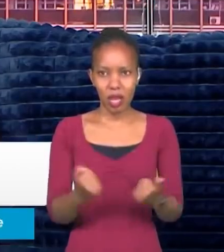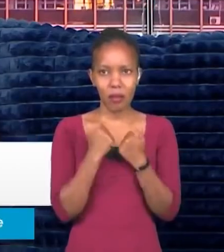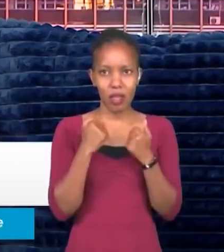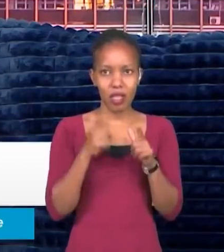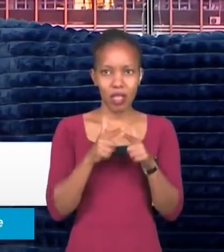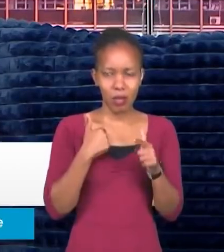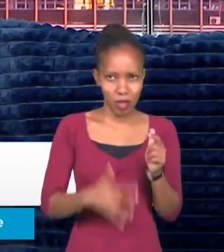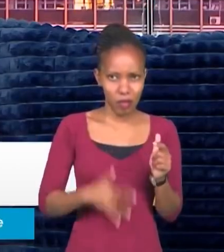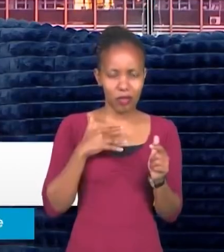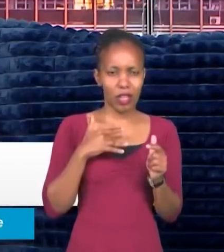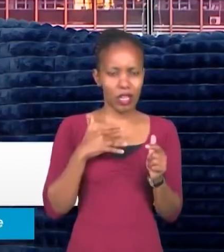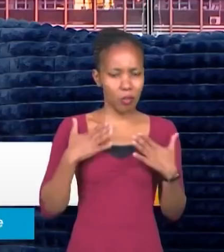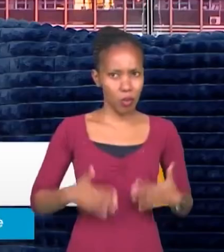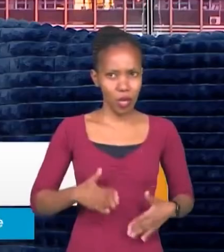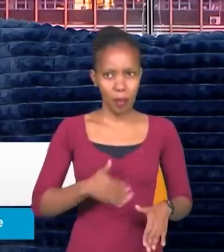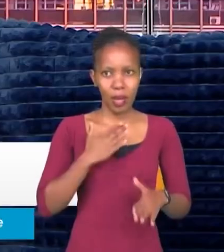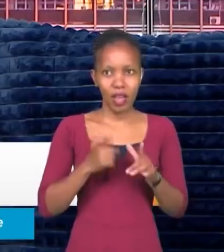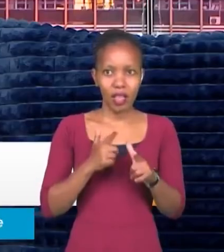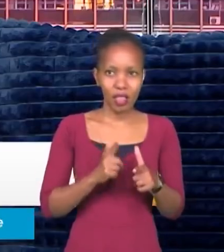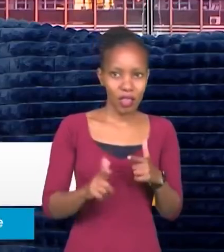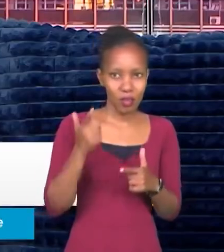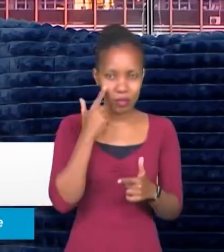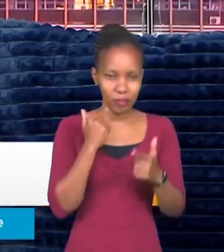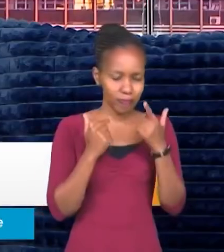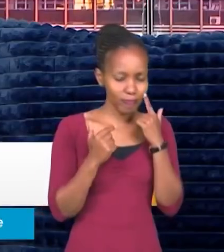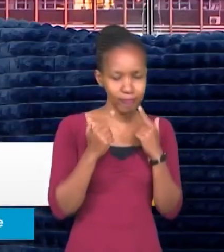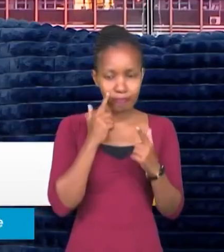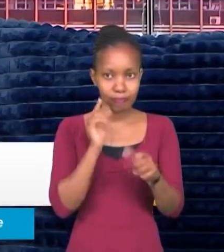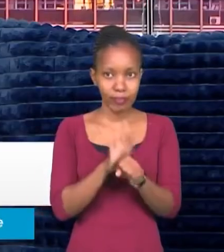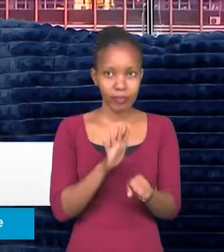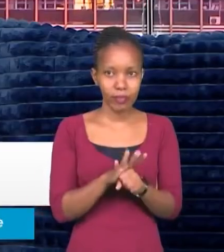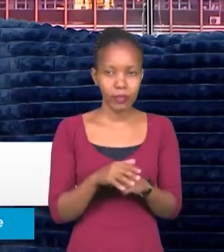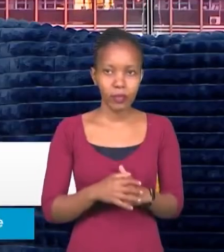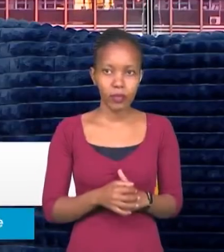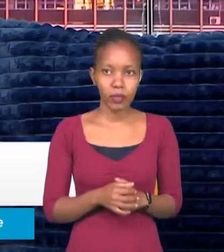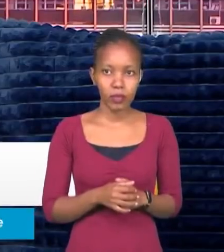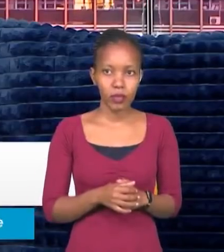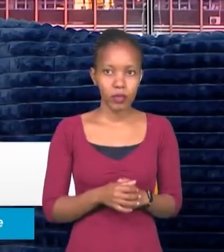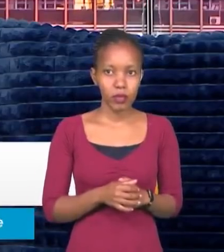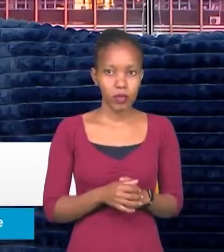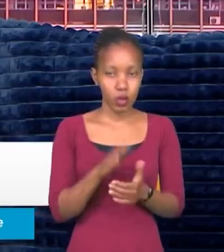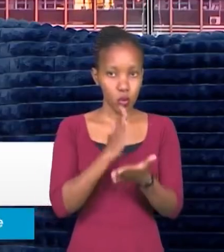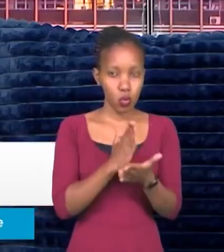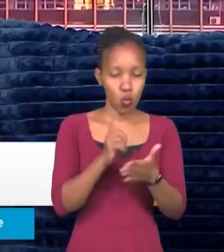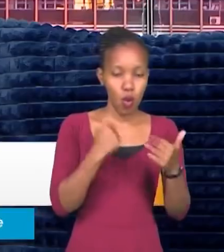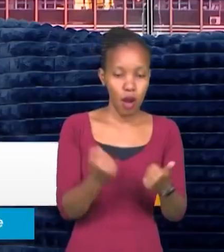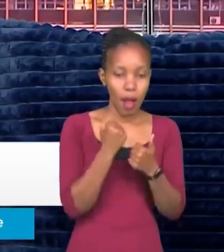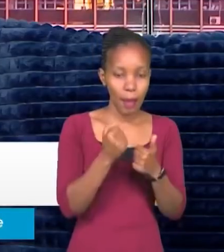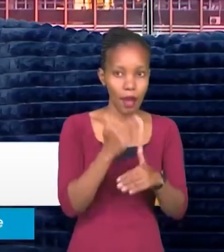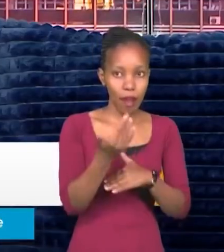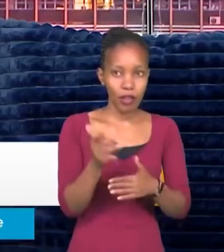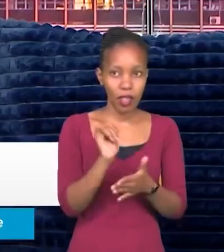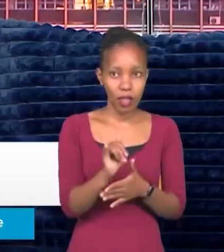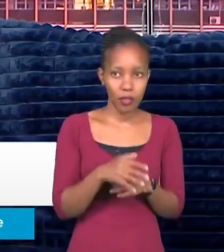I just felt it in my gut, and I just broke down and I shouted loudly and all that. Yeah. Well, what happened after that is